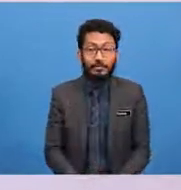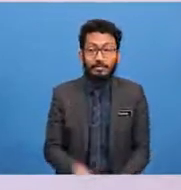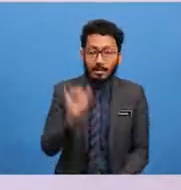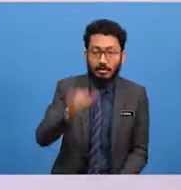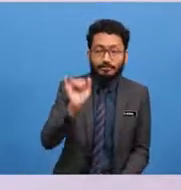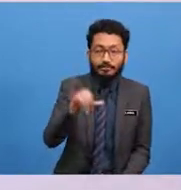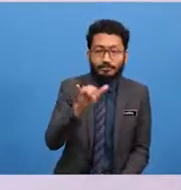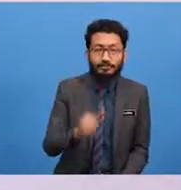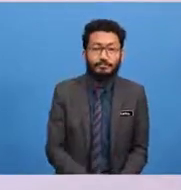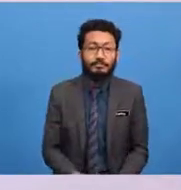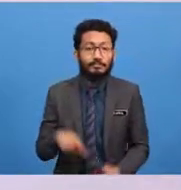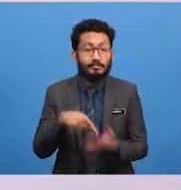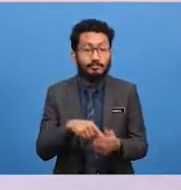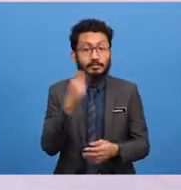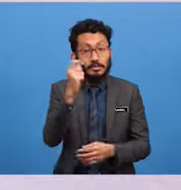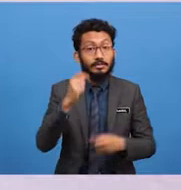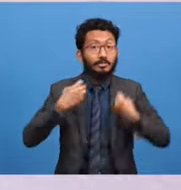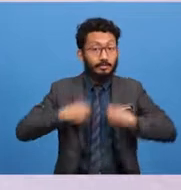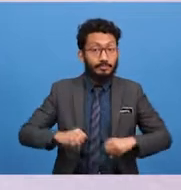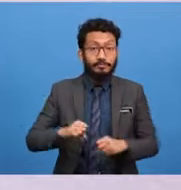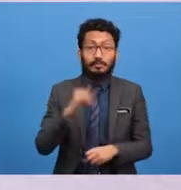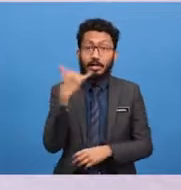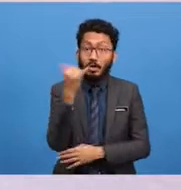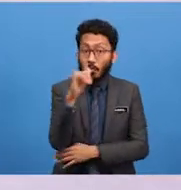Yes, this t-shirt is yellow.